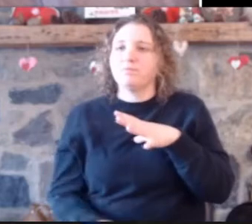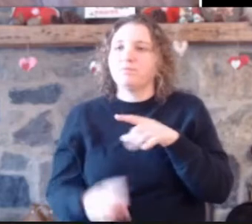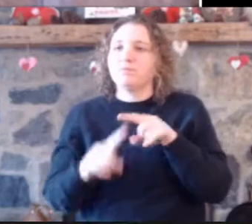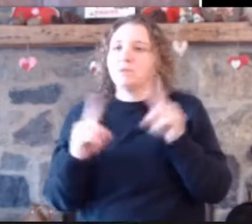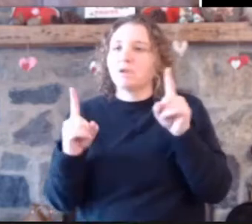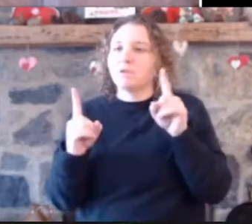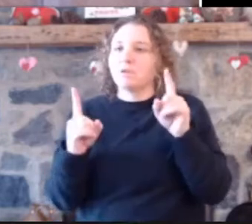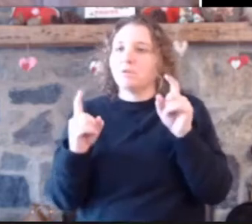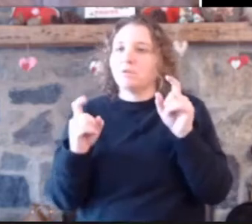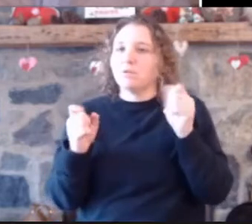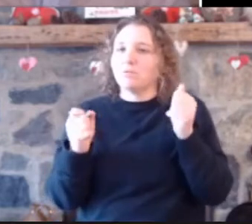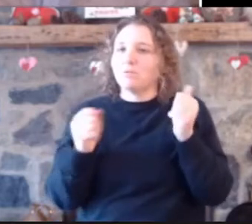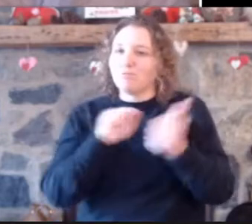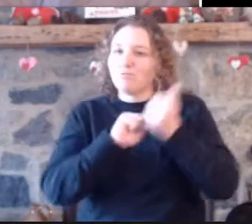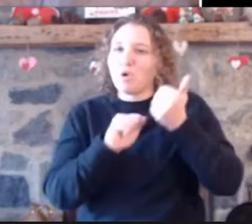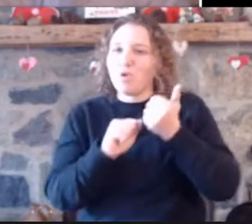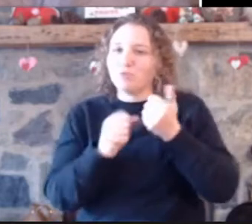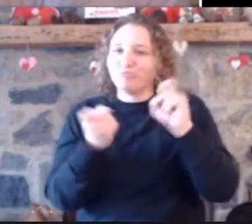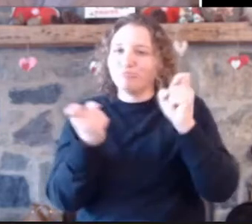all mutations are harmful.